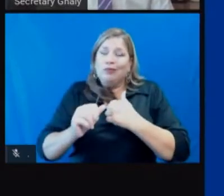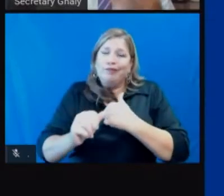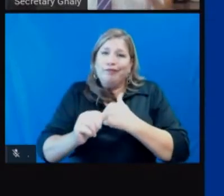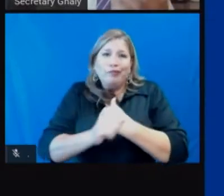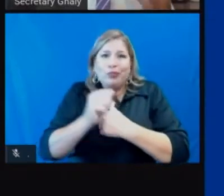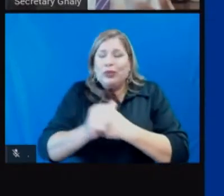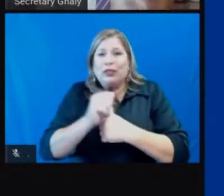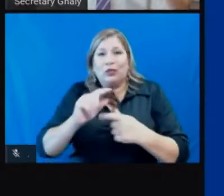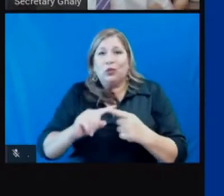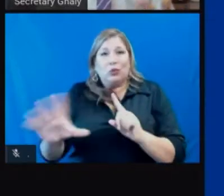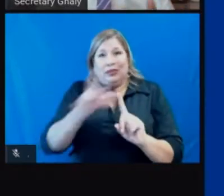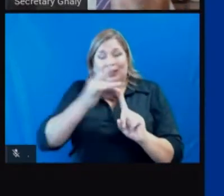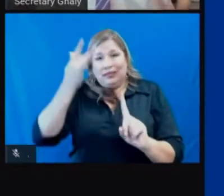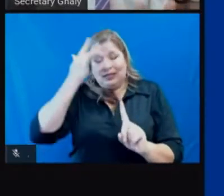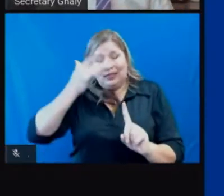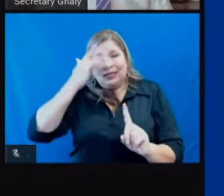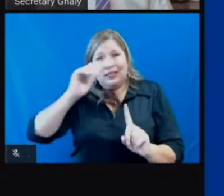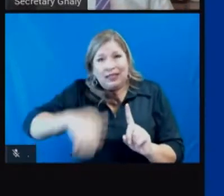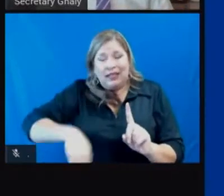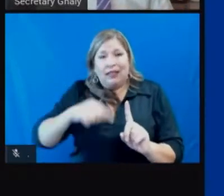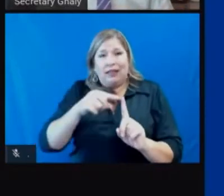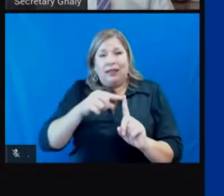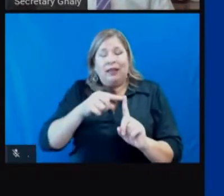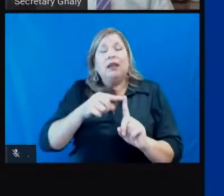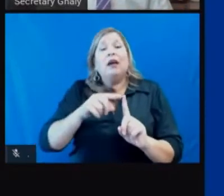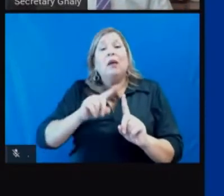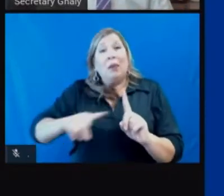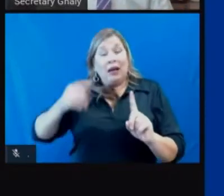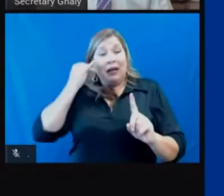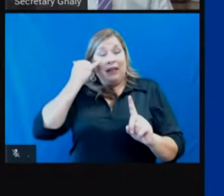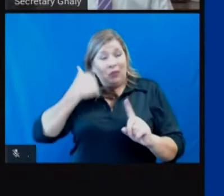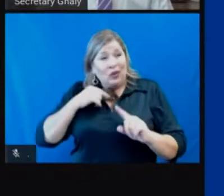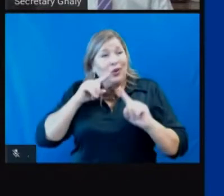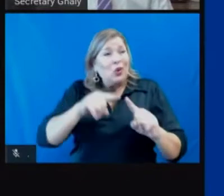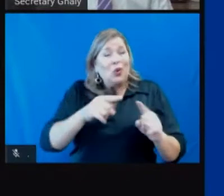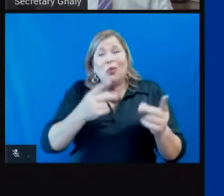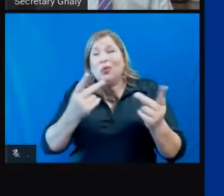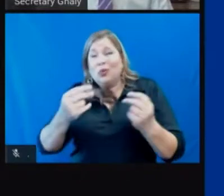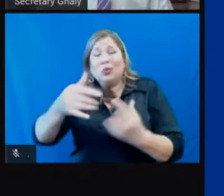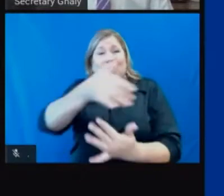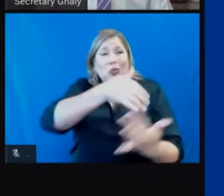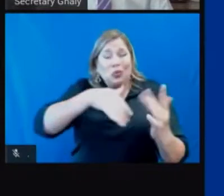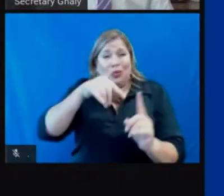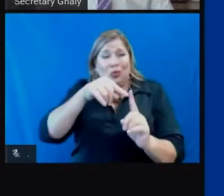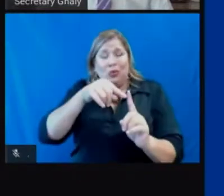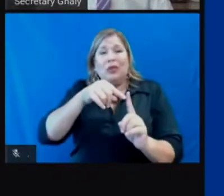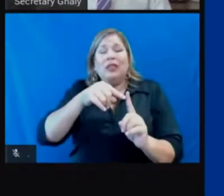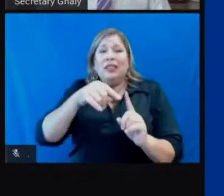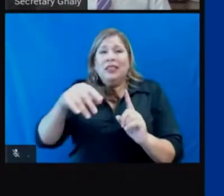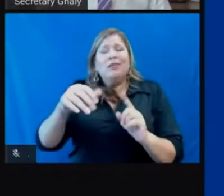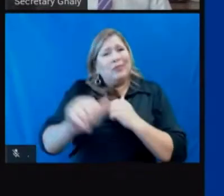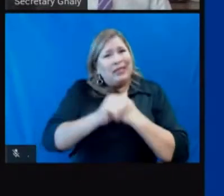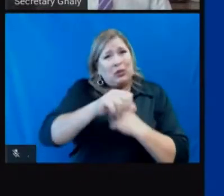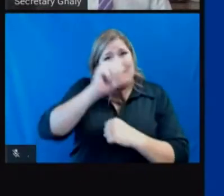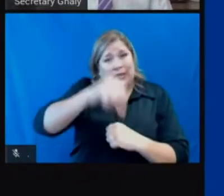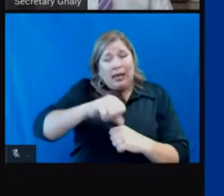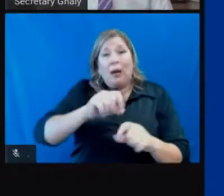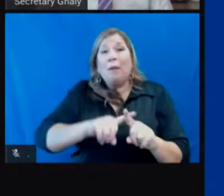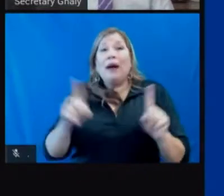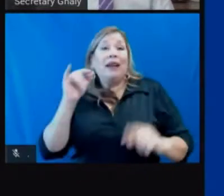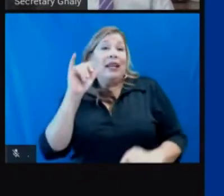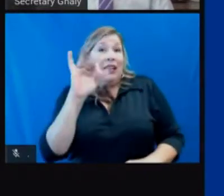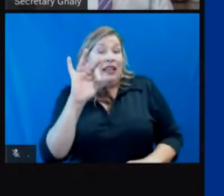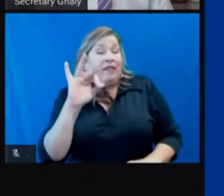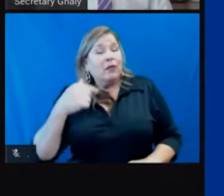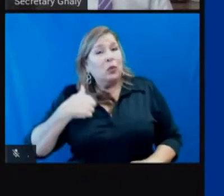goes up, but it's always divided by or reduced by the level of protection that we have, our ability to keep our mask on, our